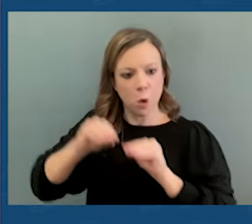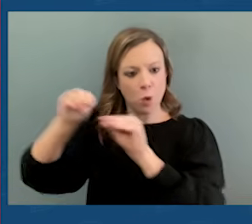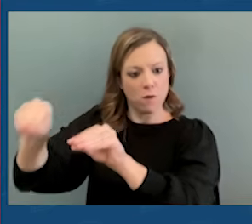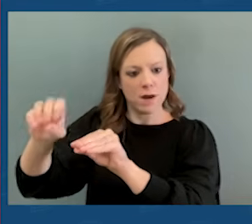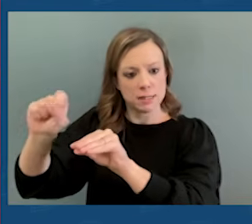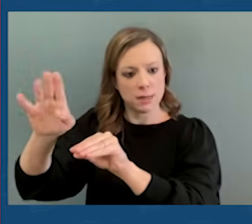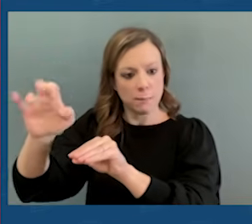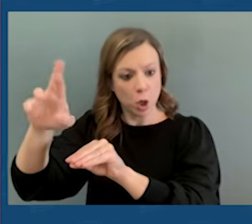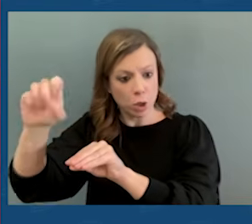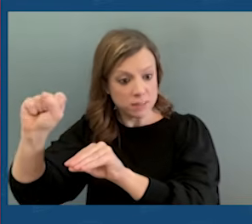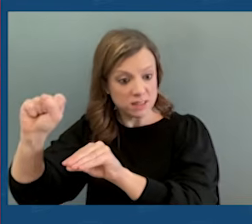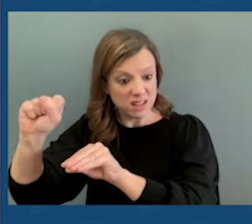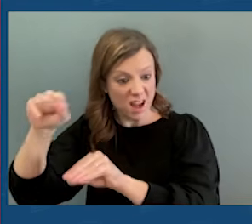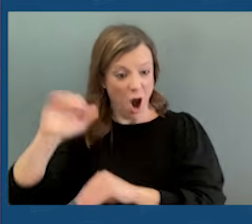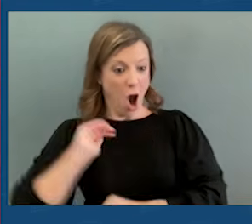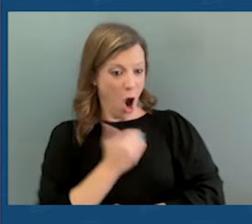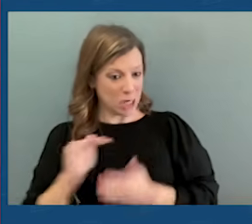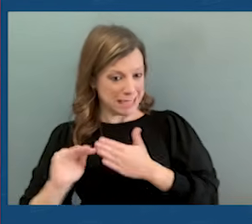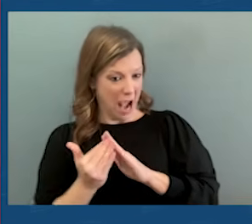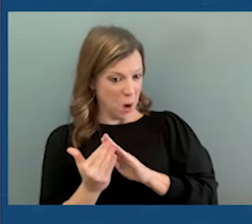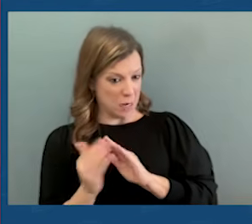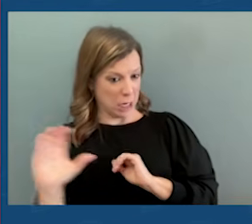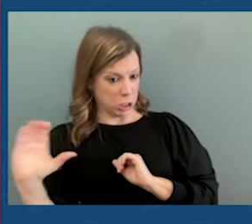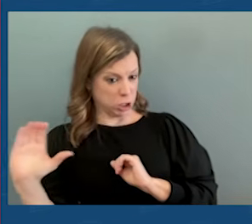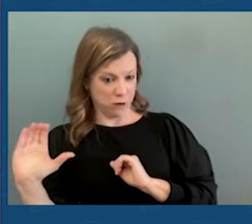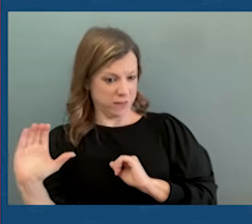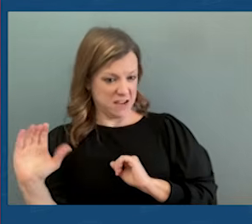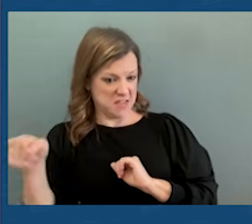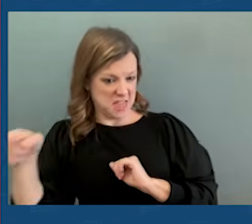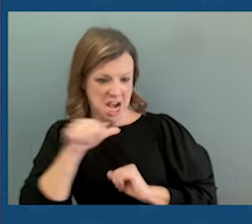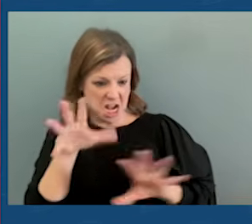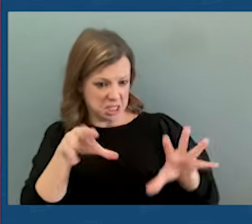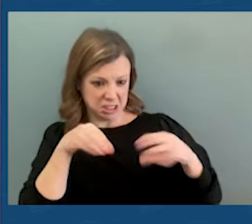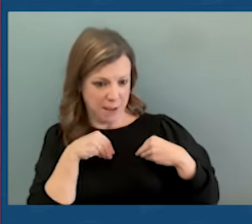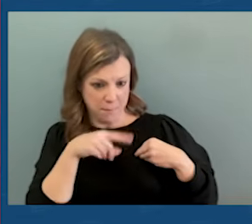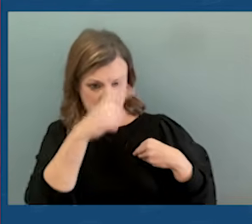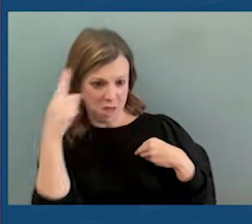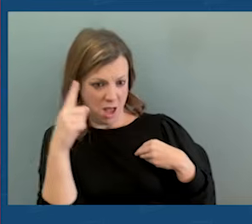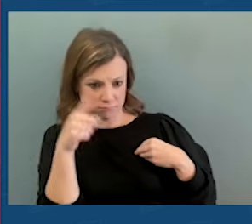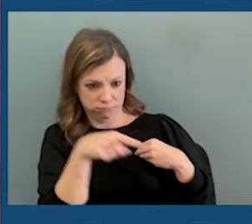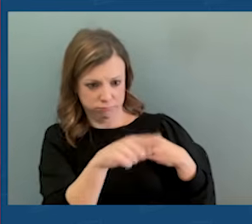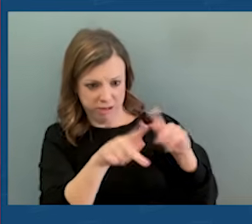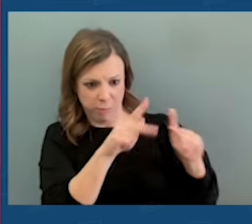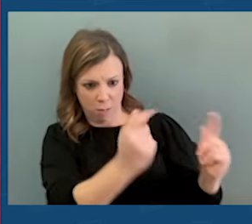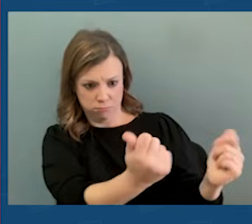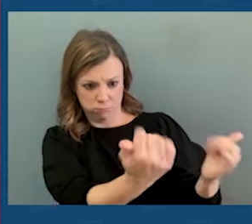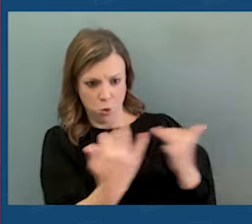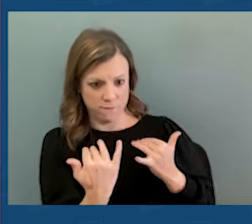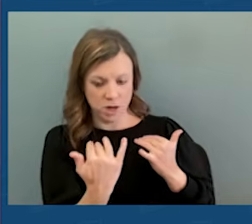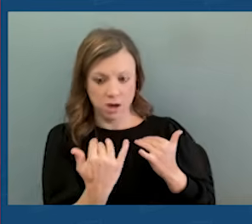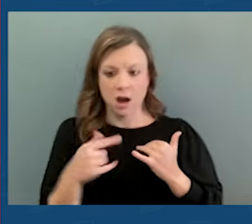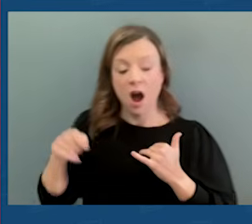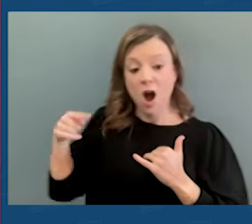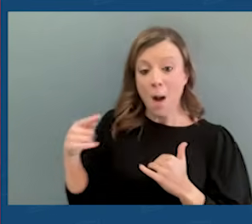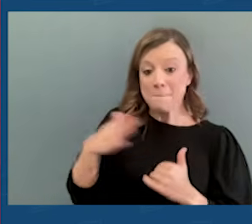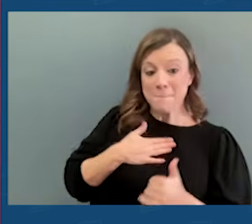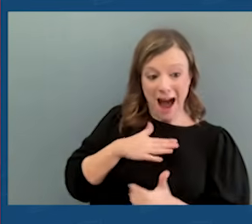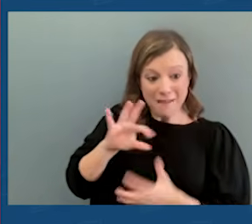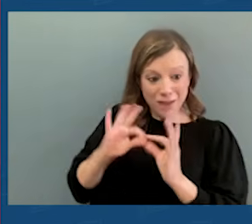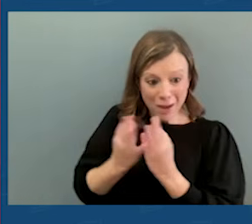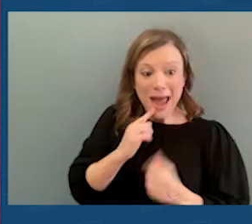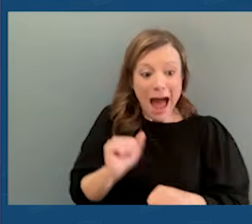Didn't go well. My parents ended up comforting one family who had a cross burned on their lawn in the town I grew up